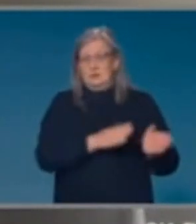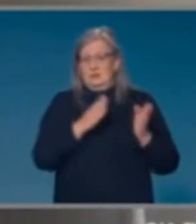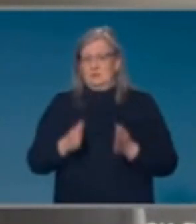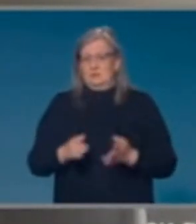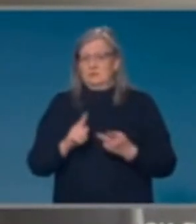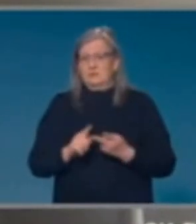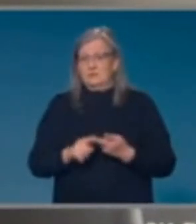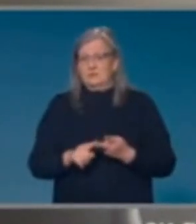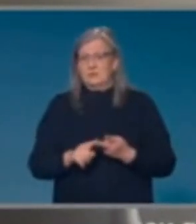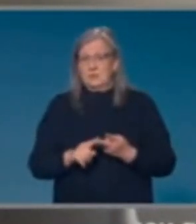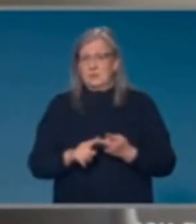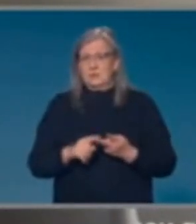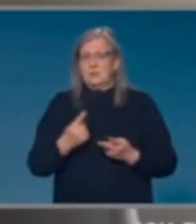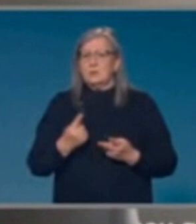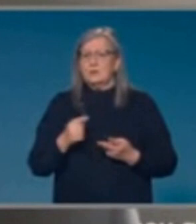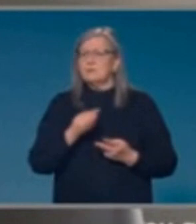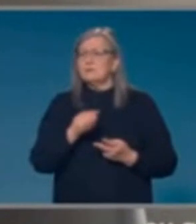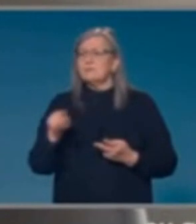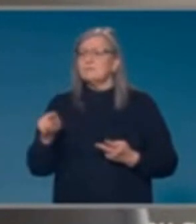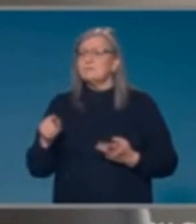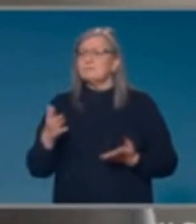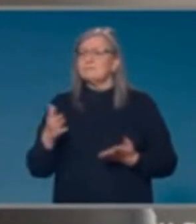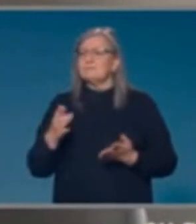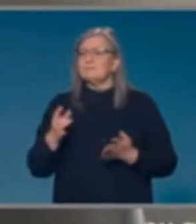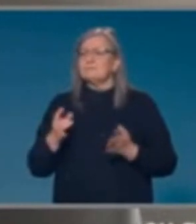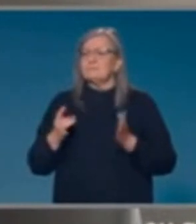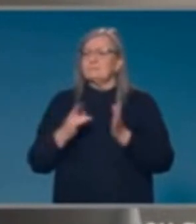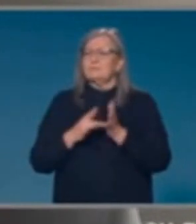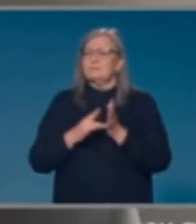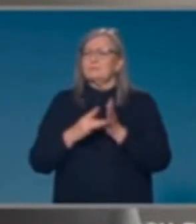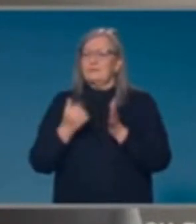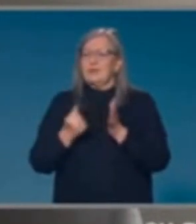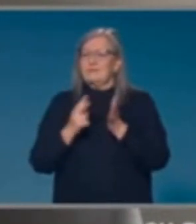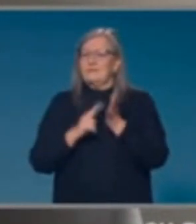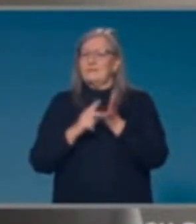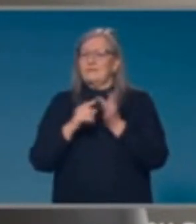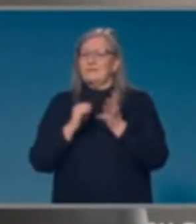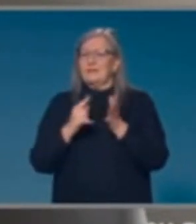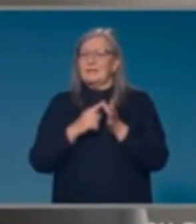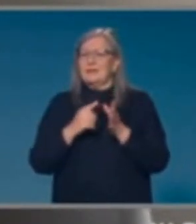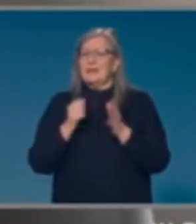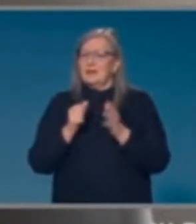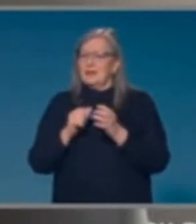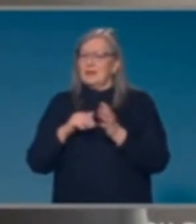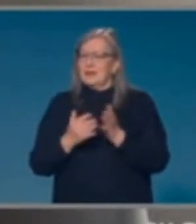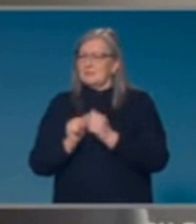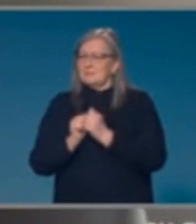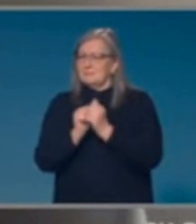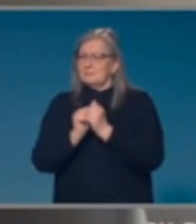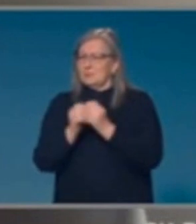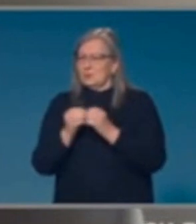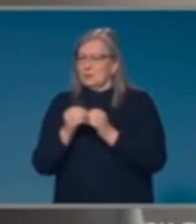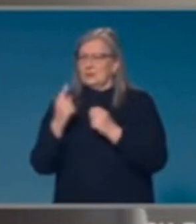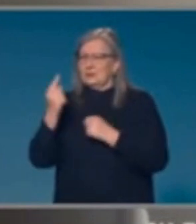priority visa holders, and this is currently being worked on in collaboration with the states. It's ultimately a Commonwealth